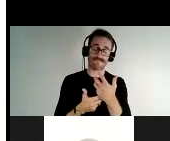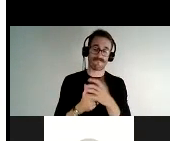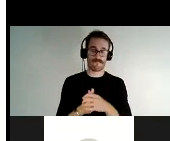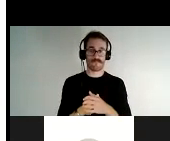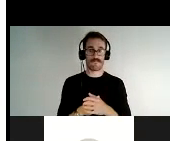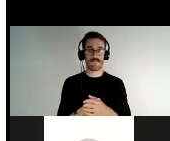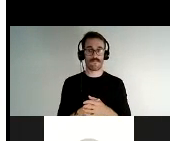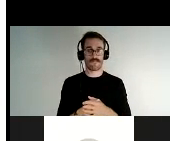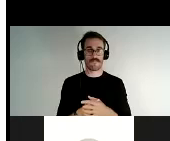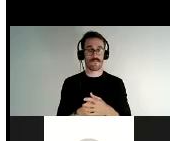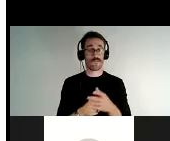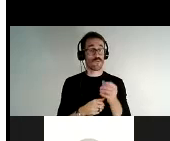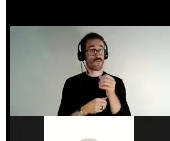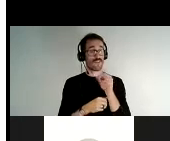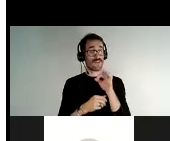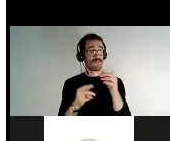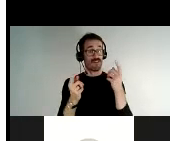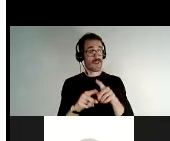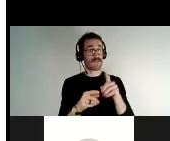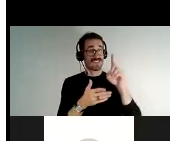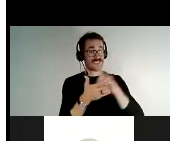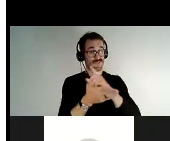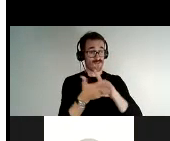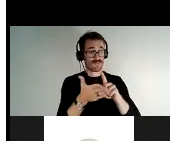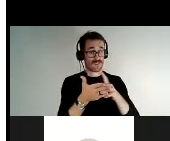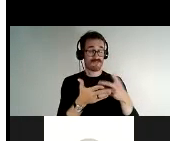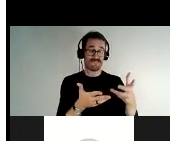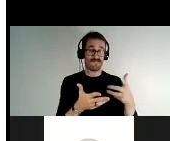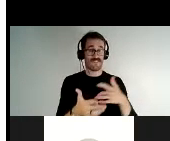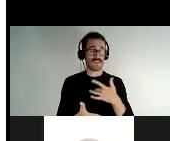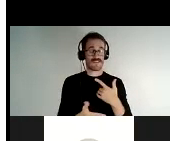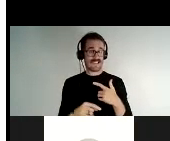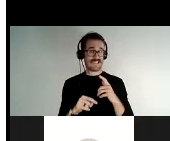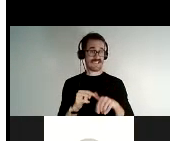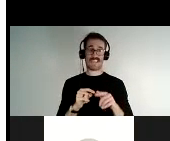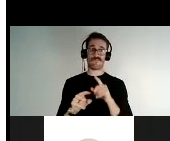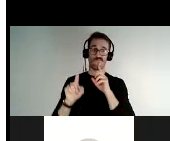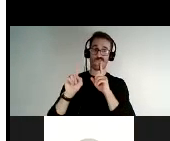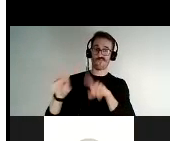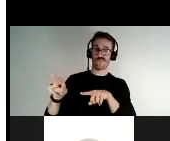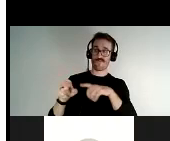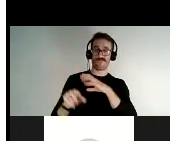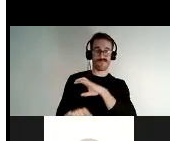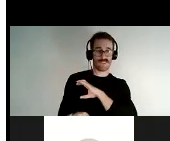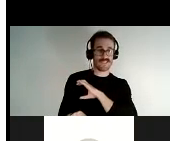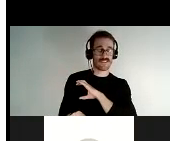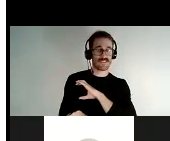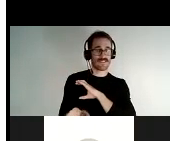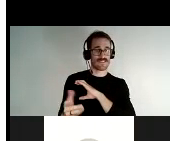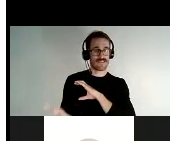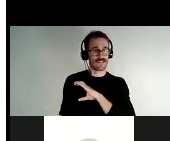reporting acts of discrimination to law enforcement or with authorities in general. And then